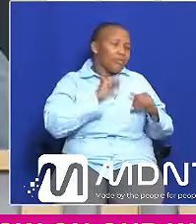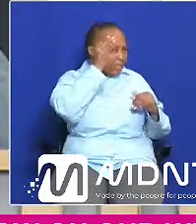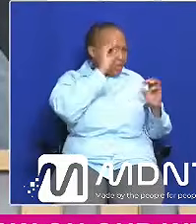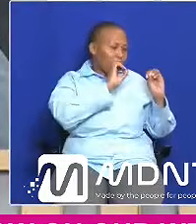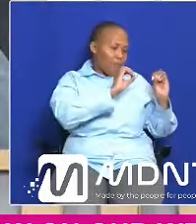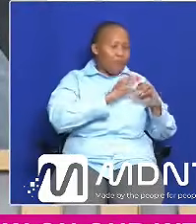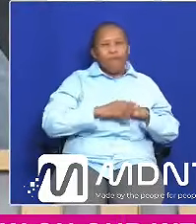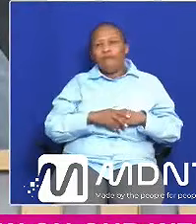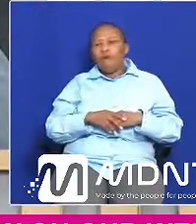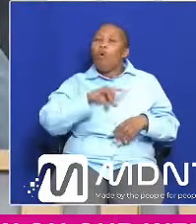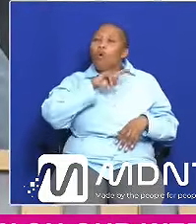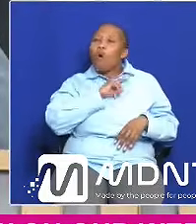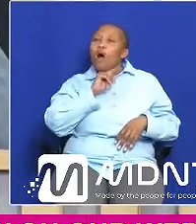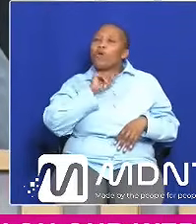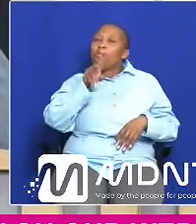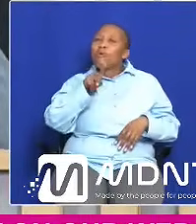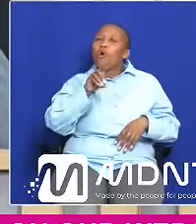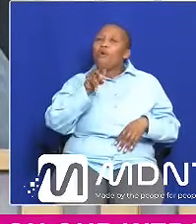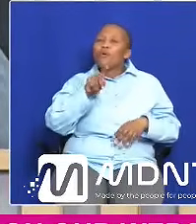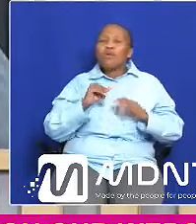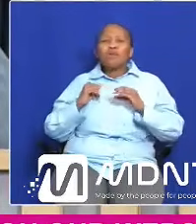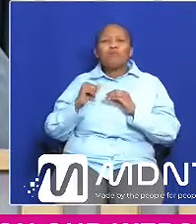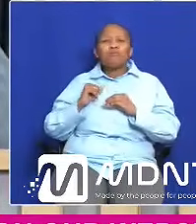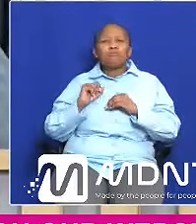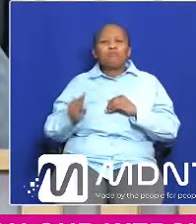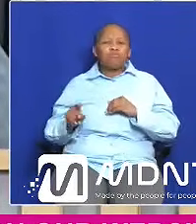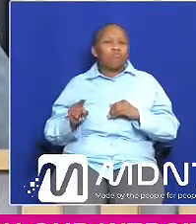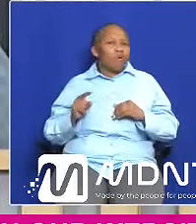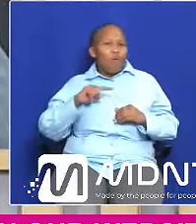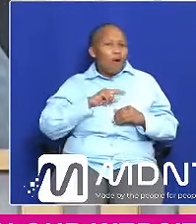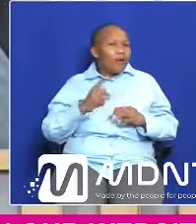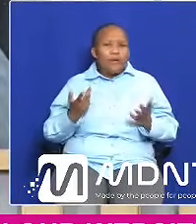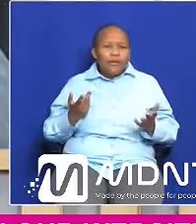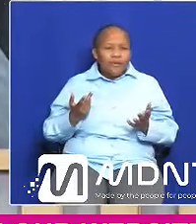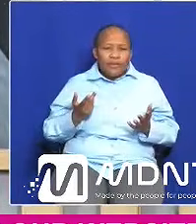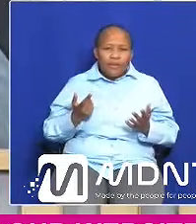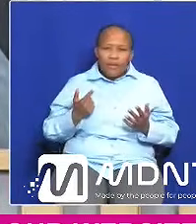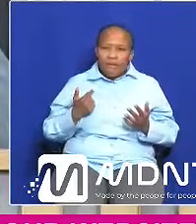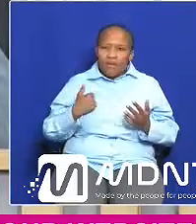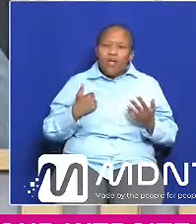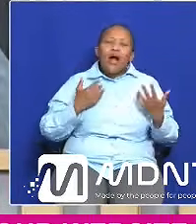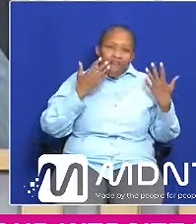Msibi? I think I've mentioned before that I might have been asked to send them.